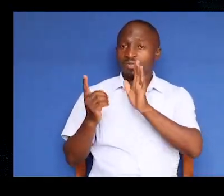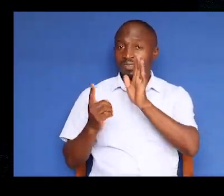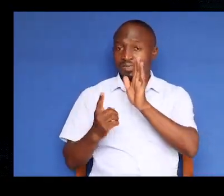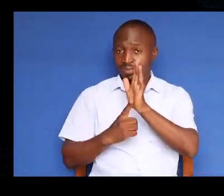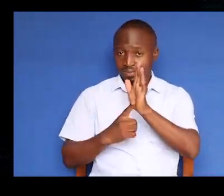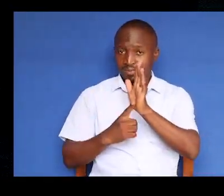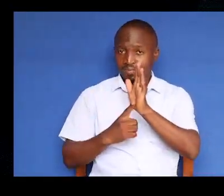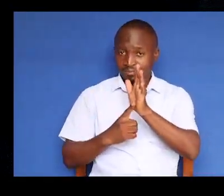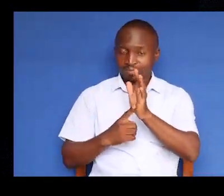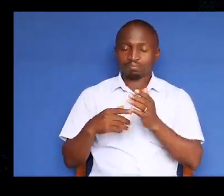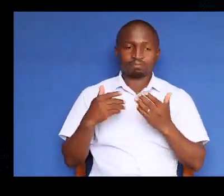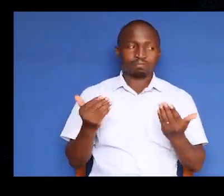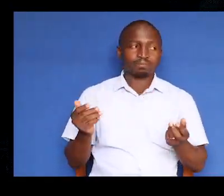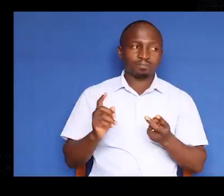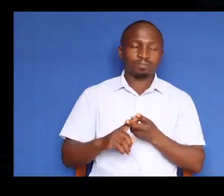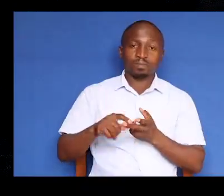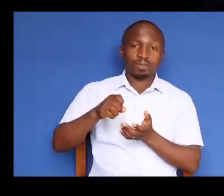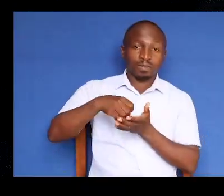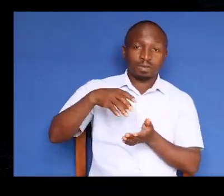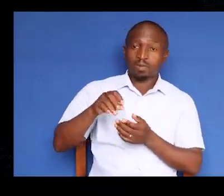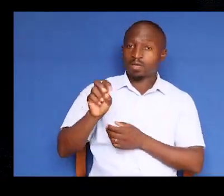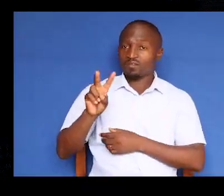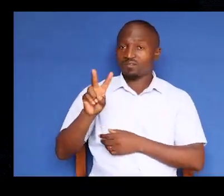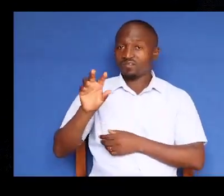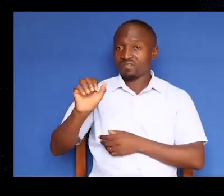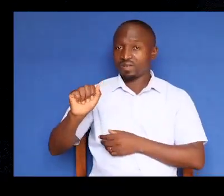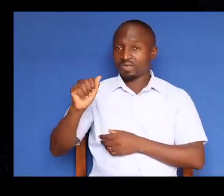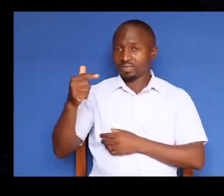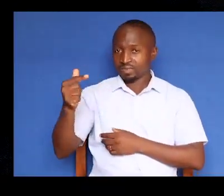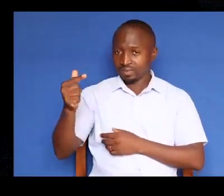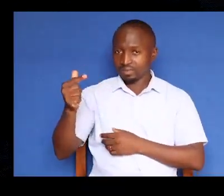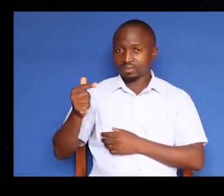6,000 Tanzania shillings, and the VAT